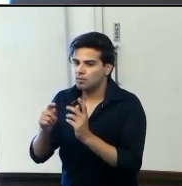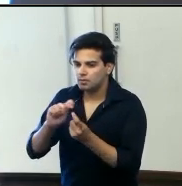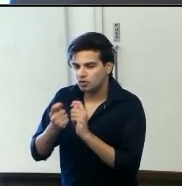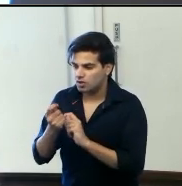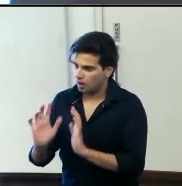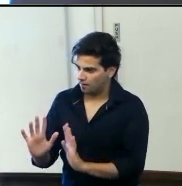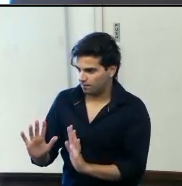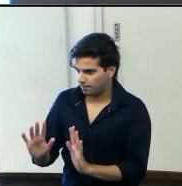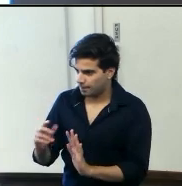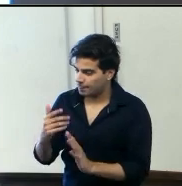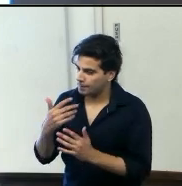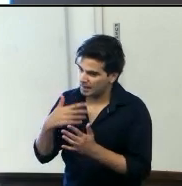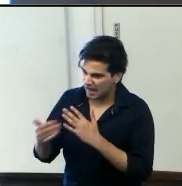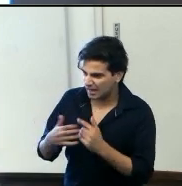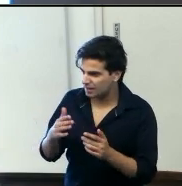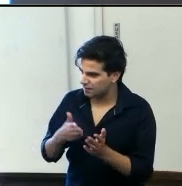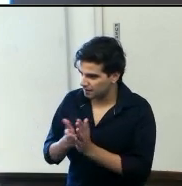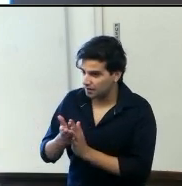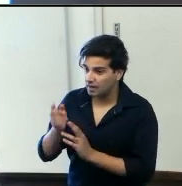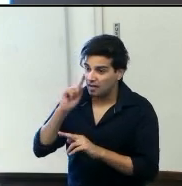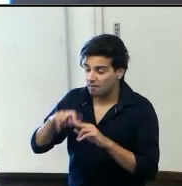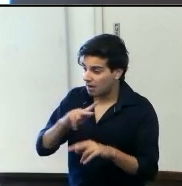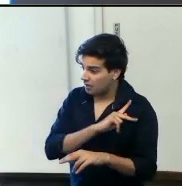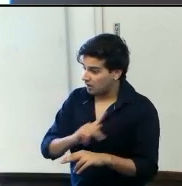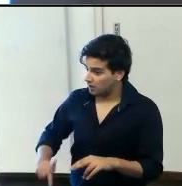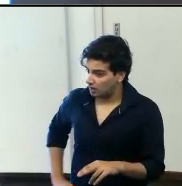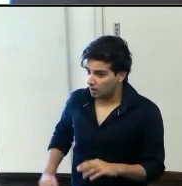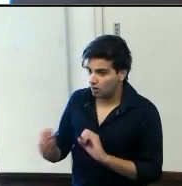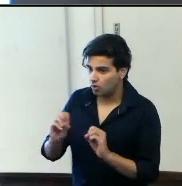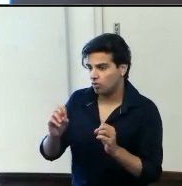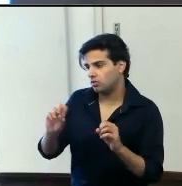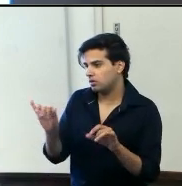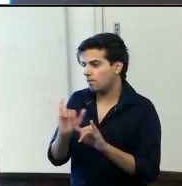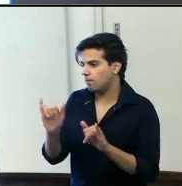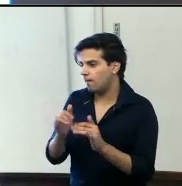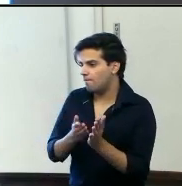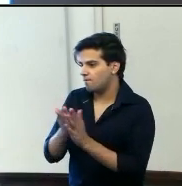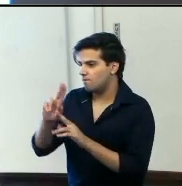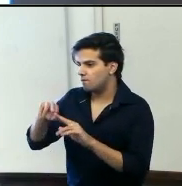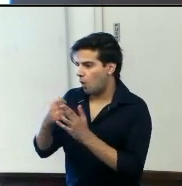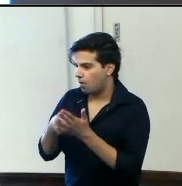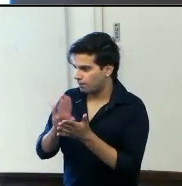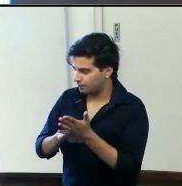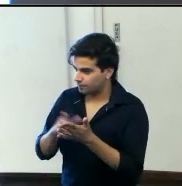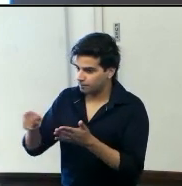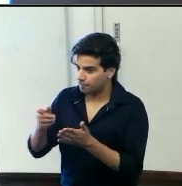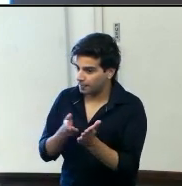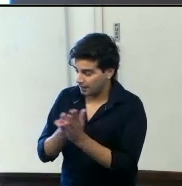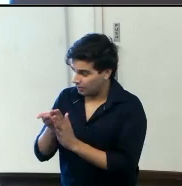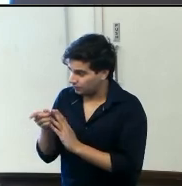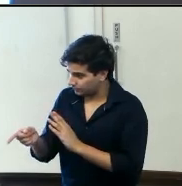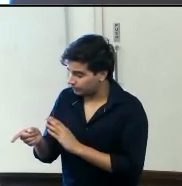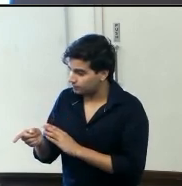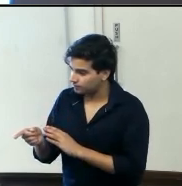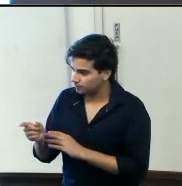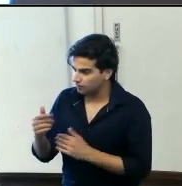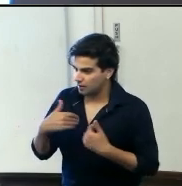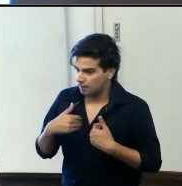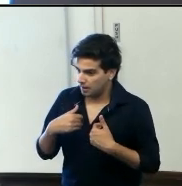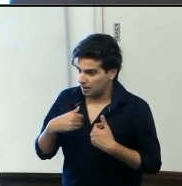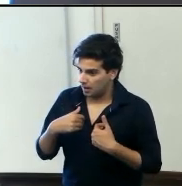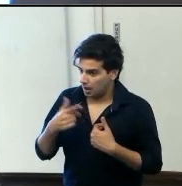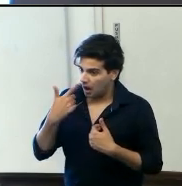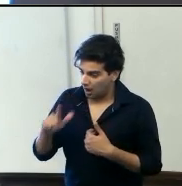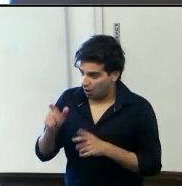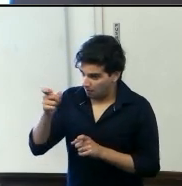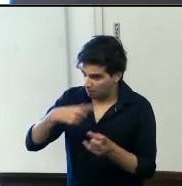then, for anyway, if you don't know Kannada, it's a form for you. So in that direction, I'm not allowing